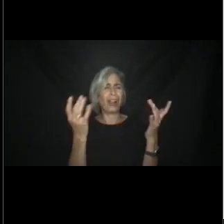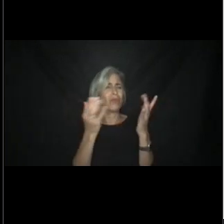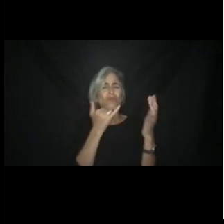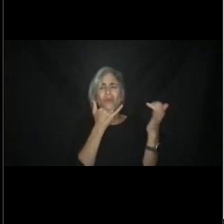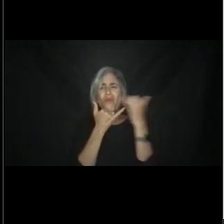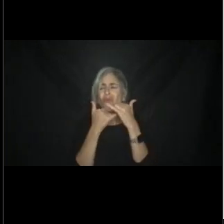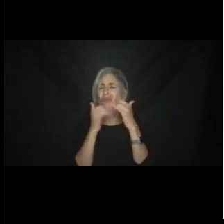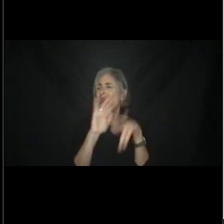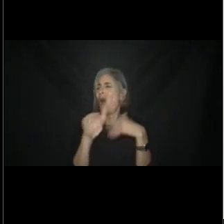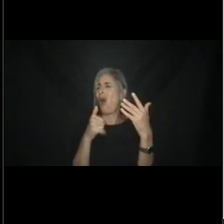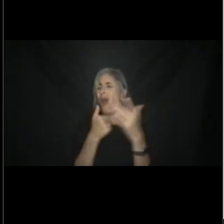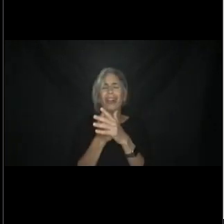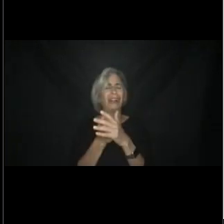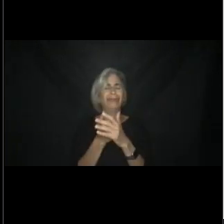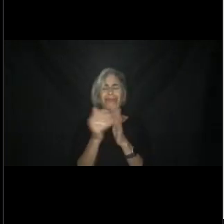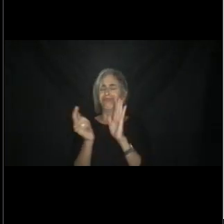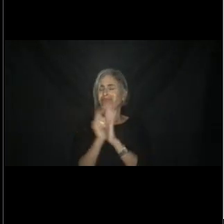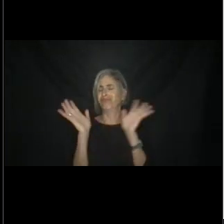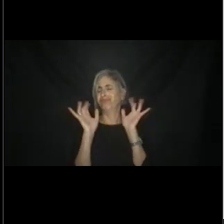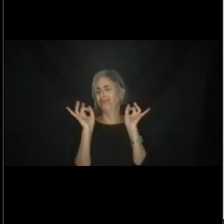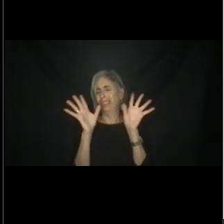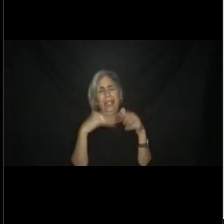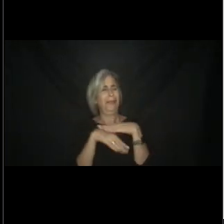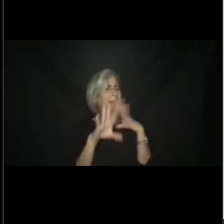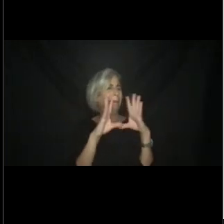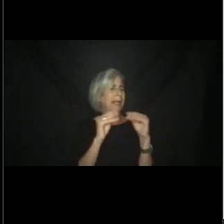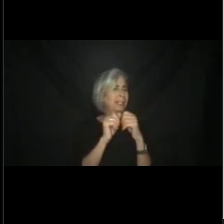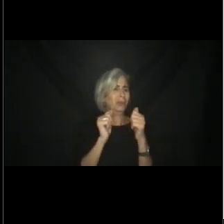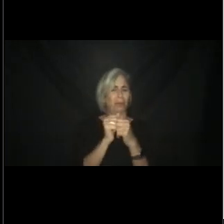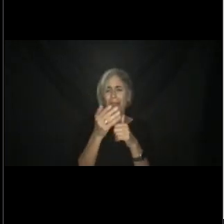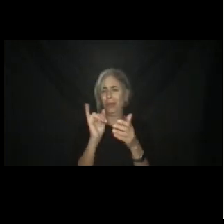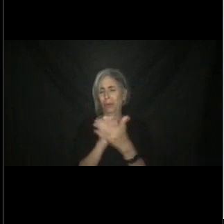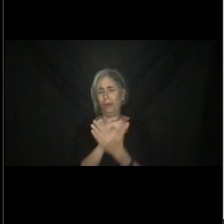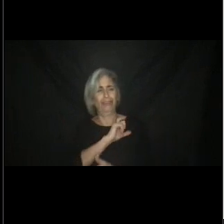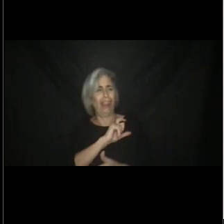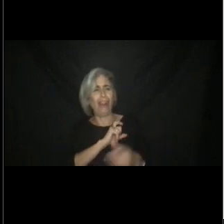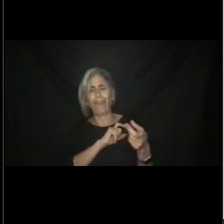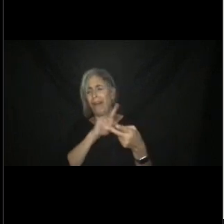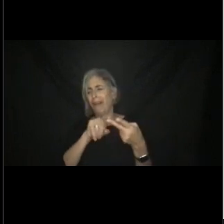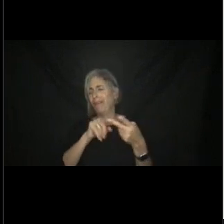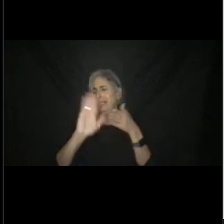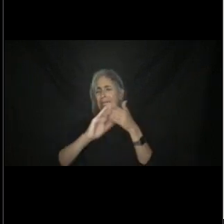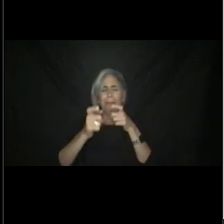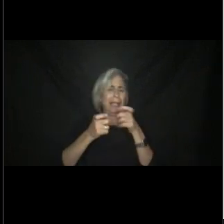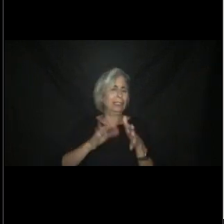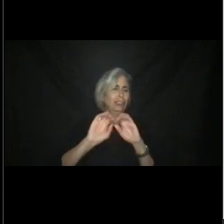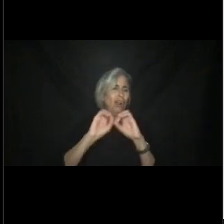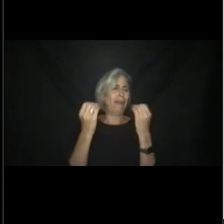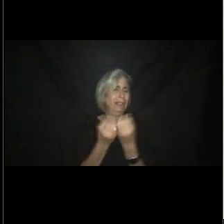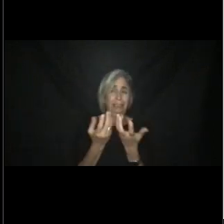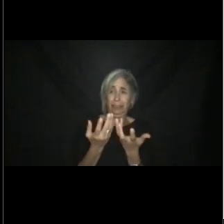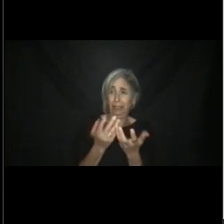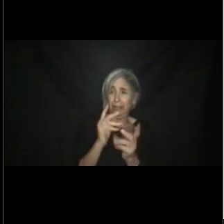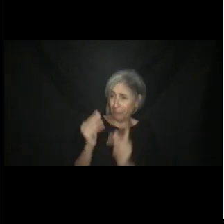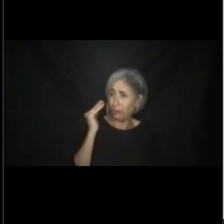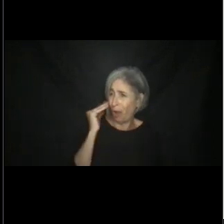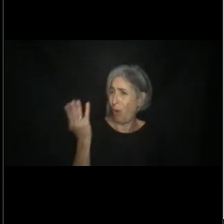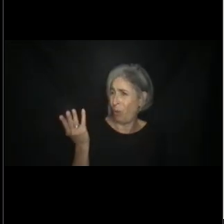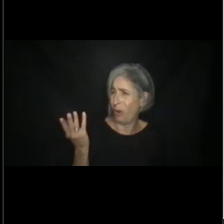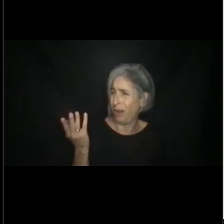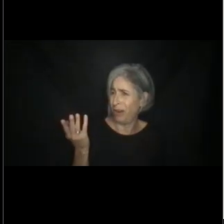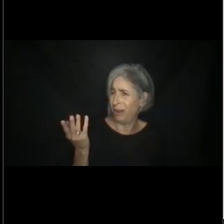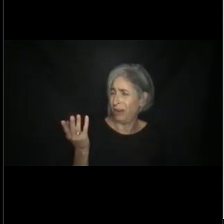people, you're all corrupt. You're all up in that meeting with the thing with the sheriff and with the city manager's office. You don't think nobody knows?